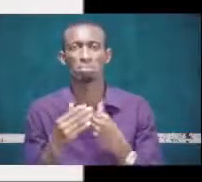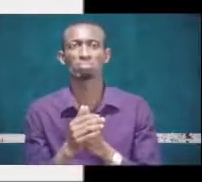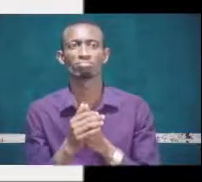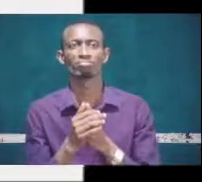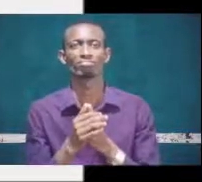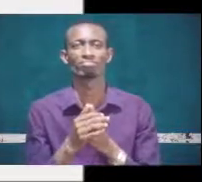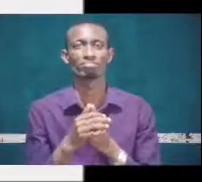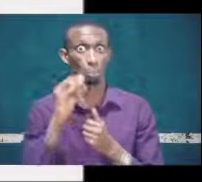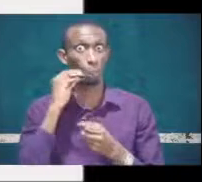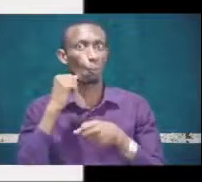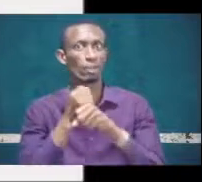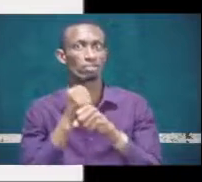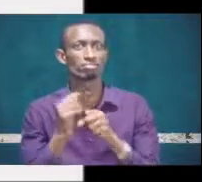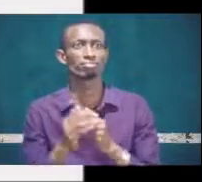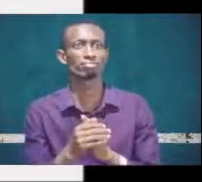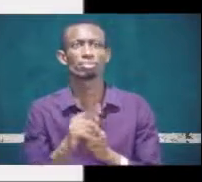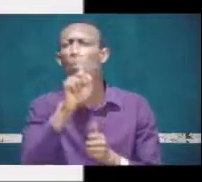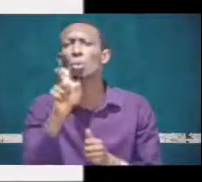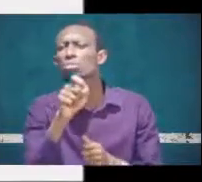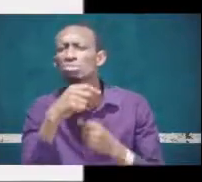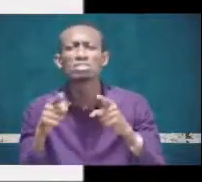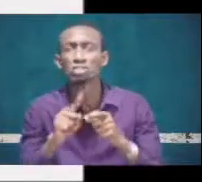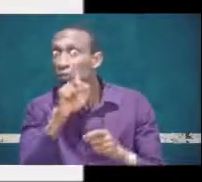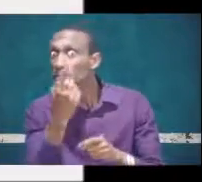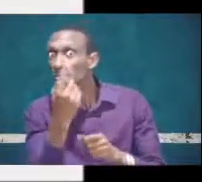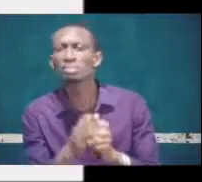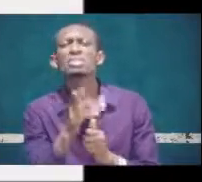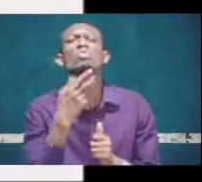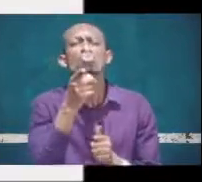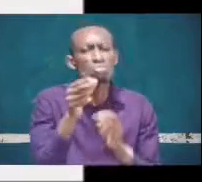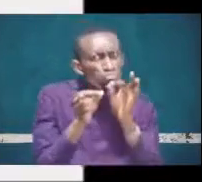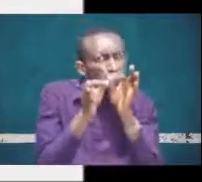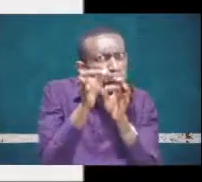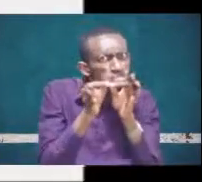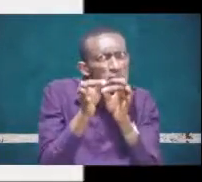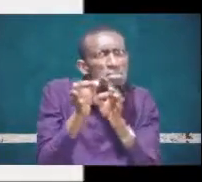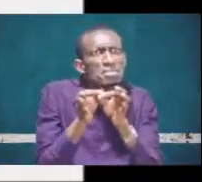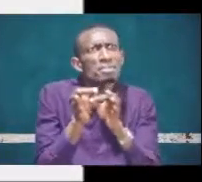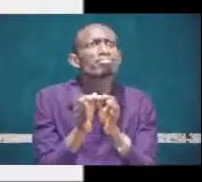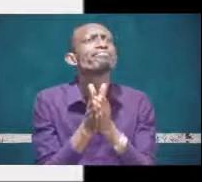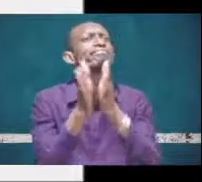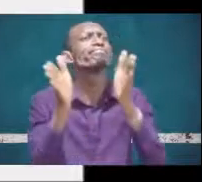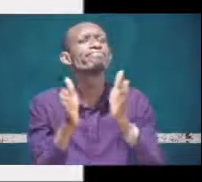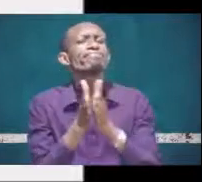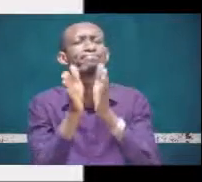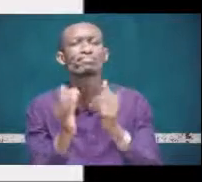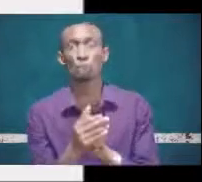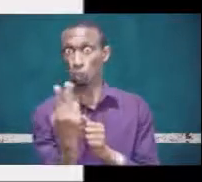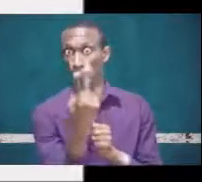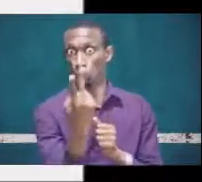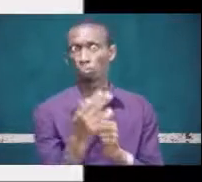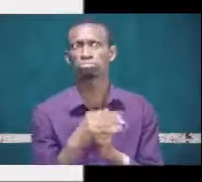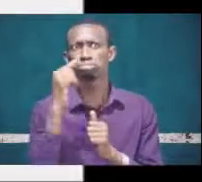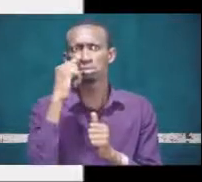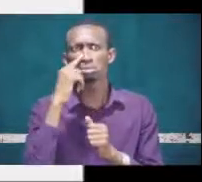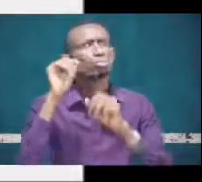you. Question 1, I want you to identify any 2 commodities whose fall in price may